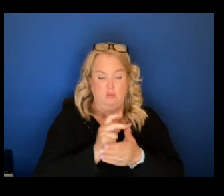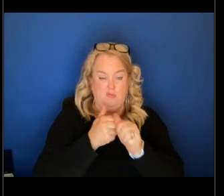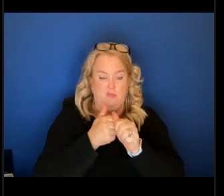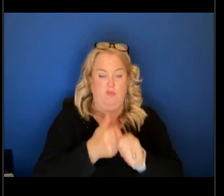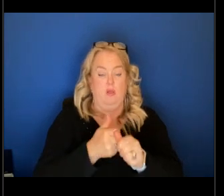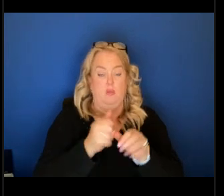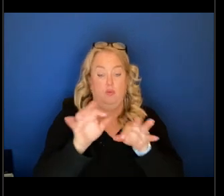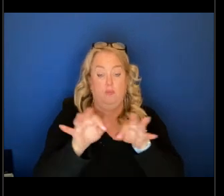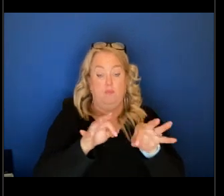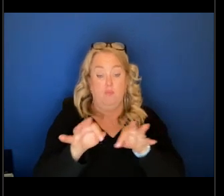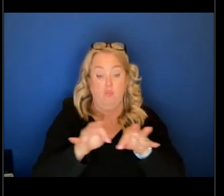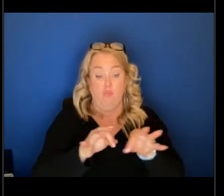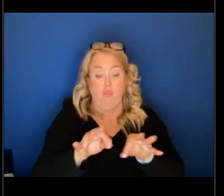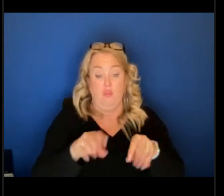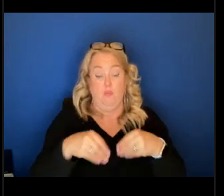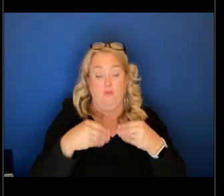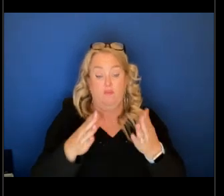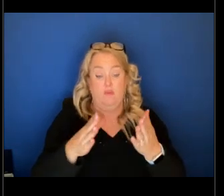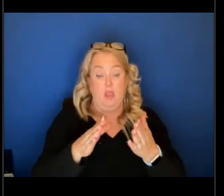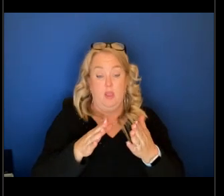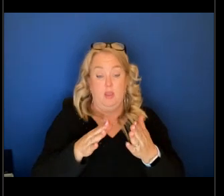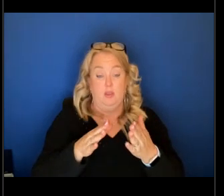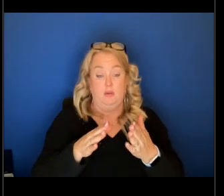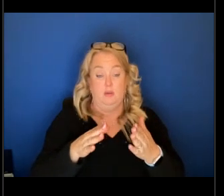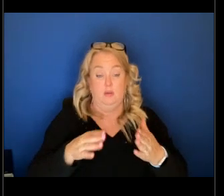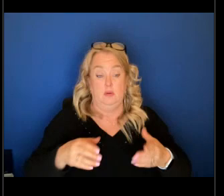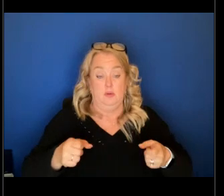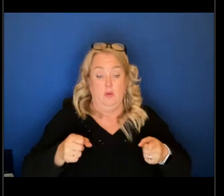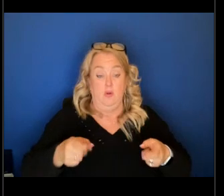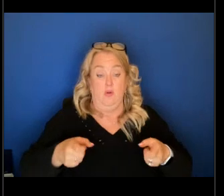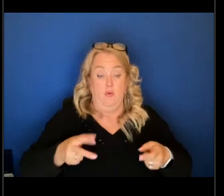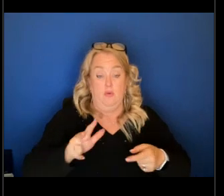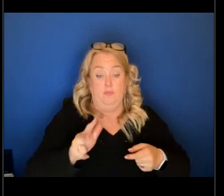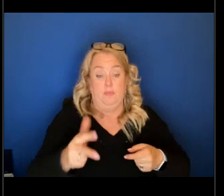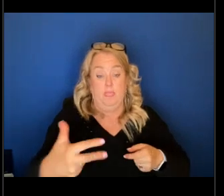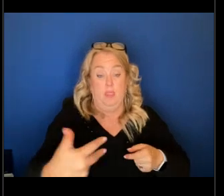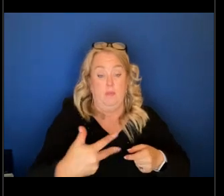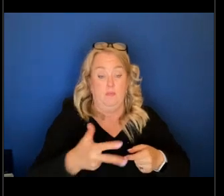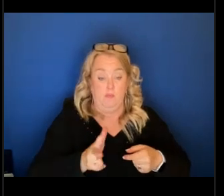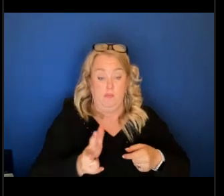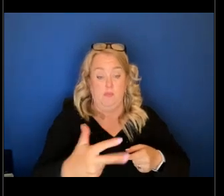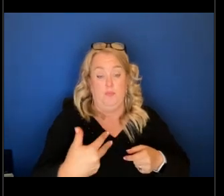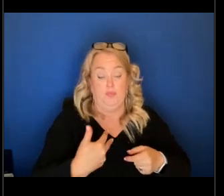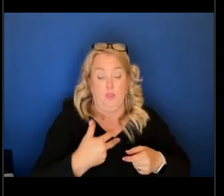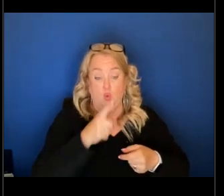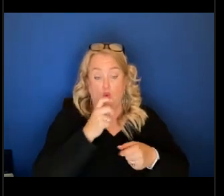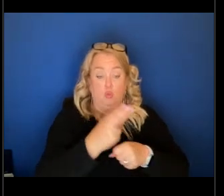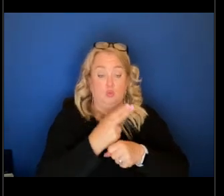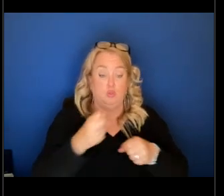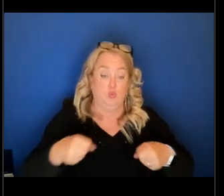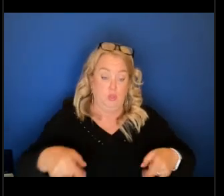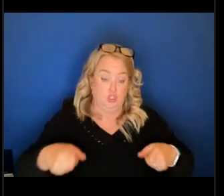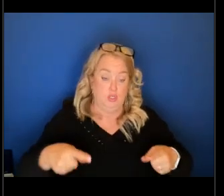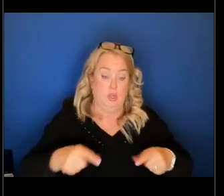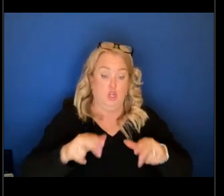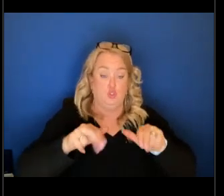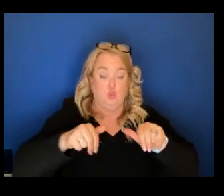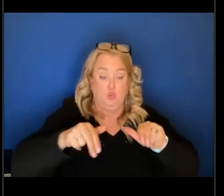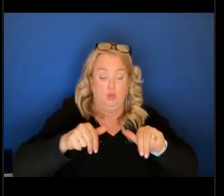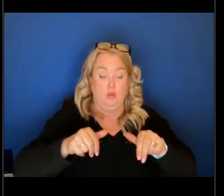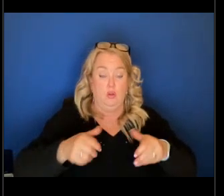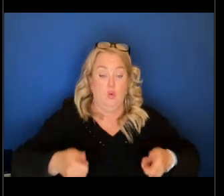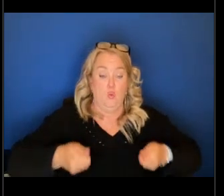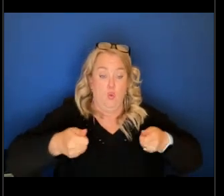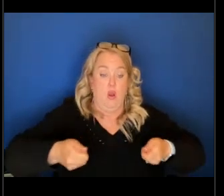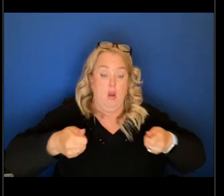in the guidelines, provide maneuvering space for a person who uses a wheelchair, scooter, or a